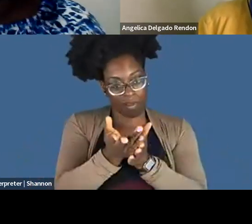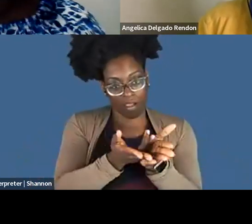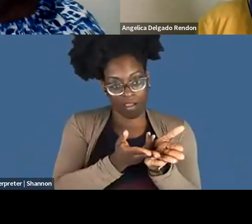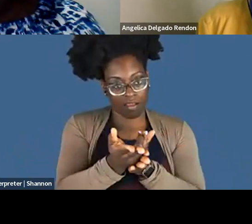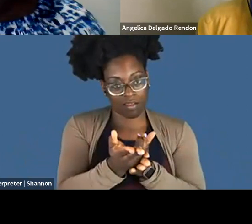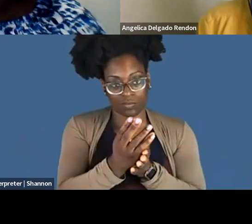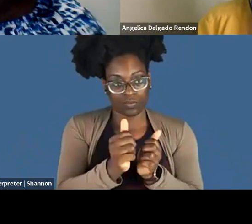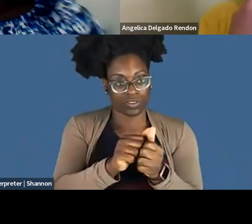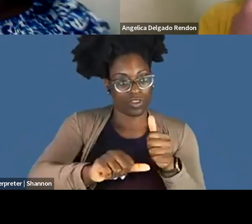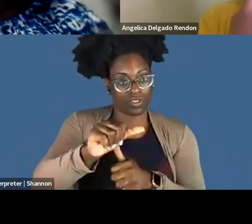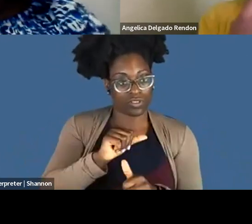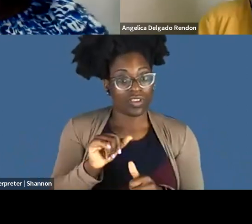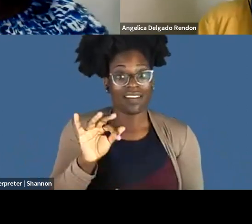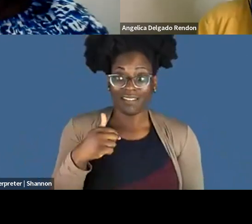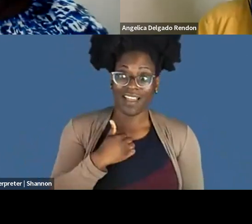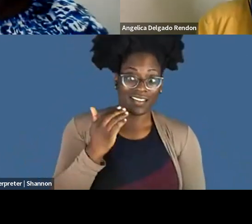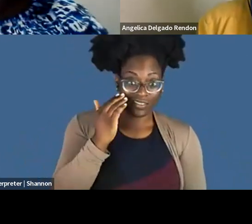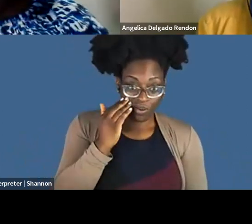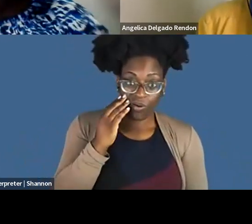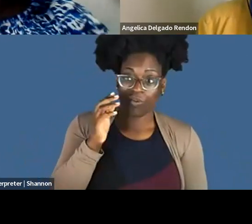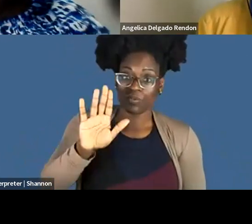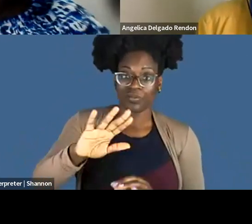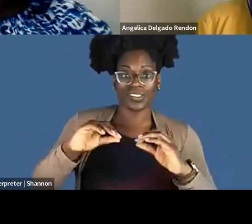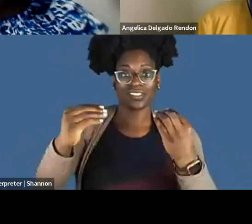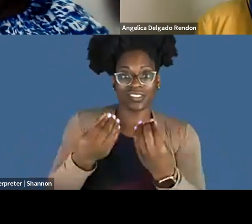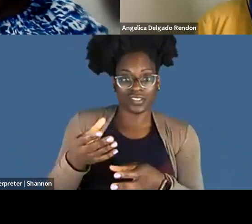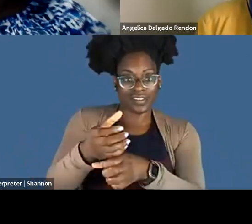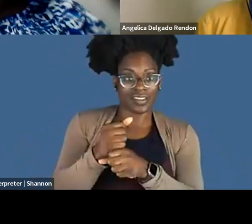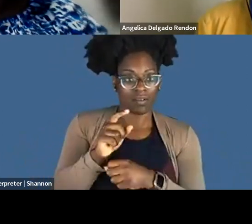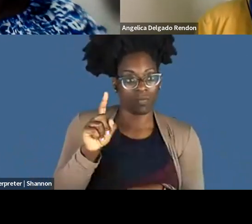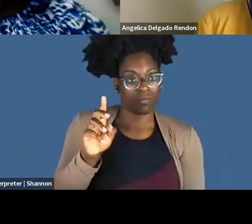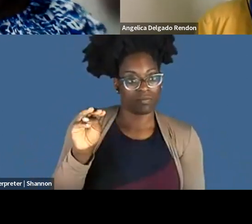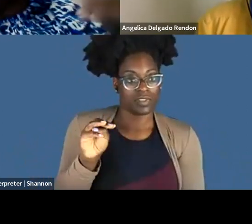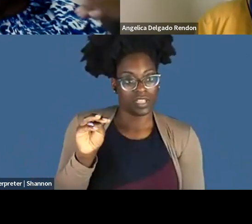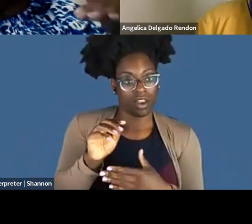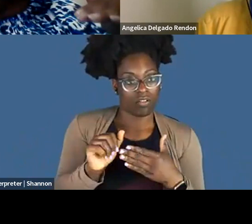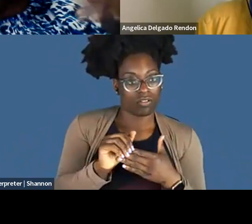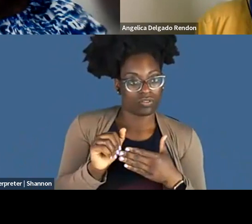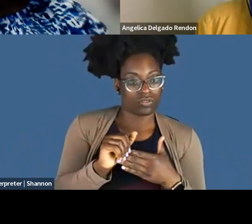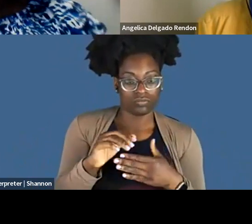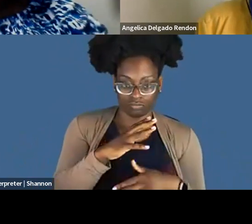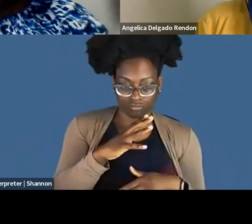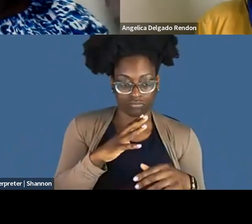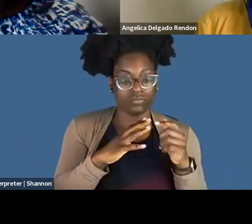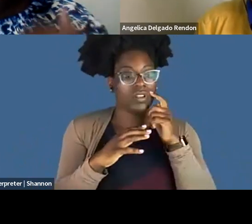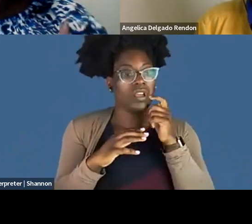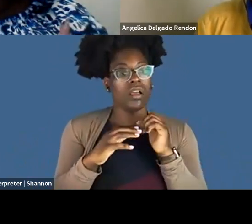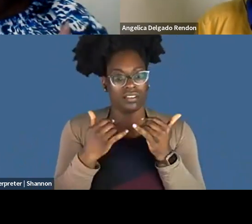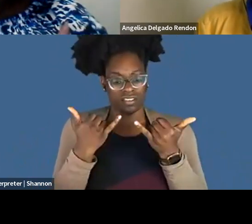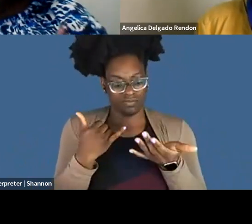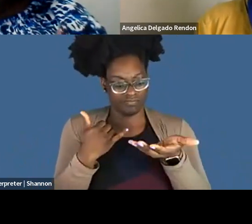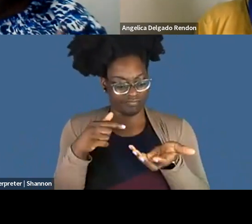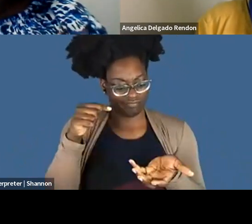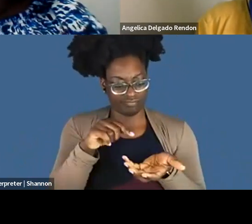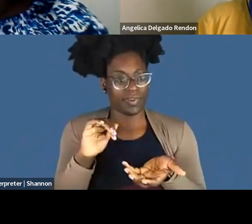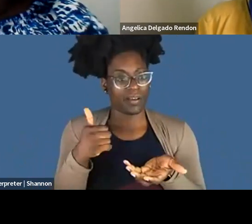top, but what's left is how are we going to distribute these funds equitably so that we're able to get the